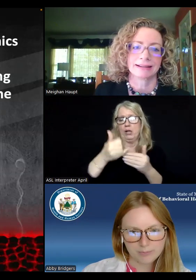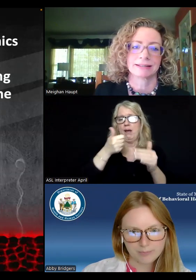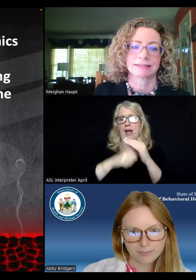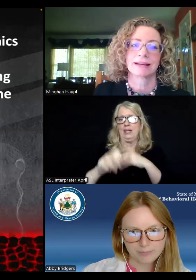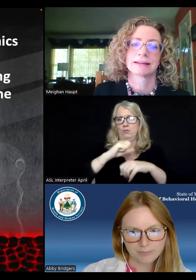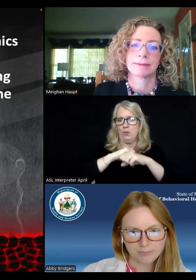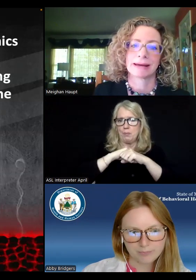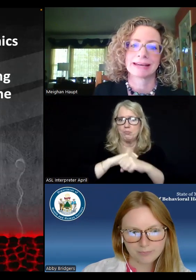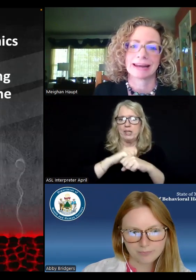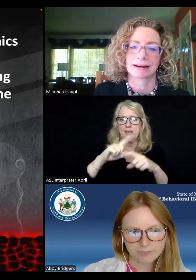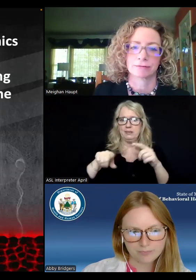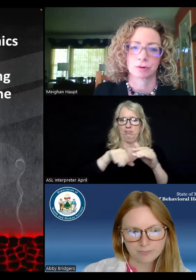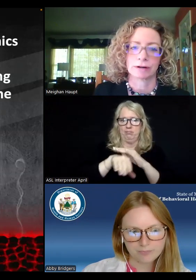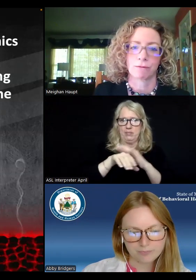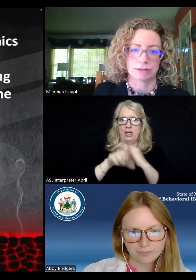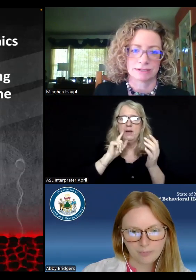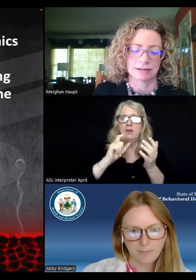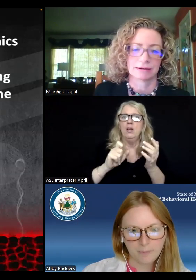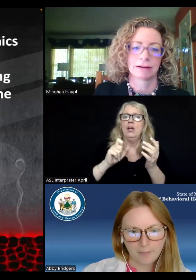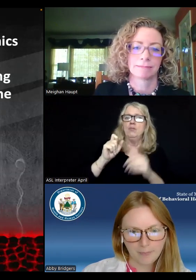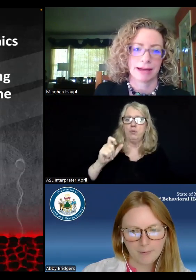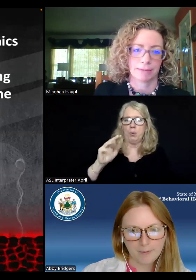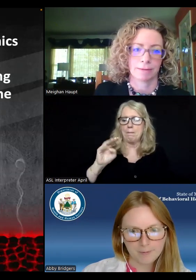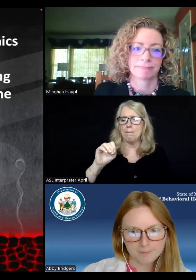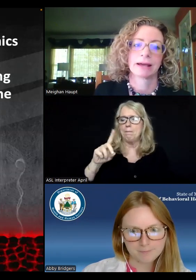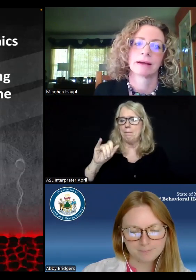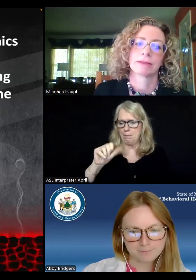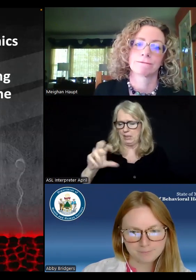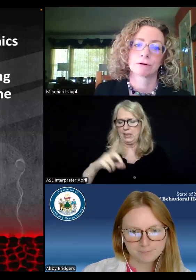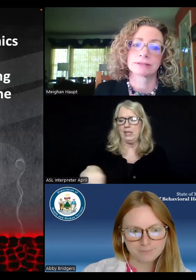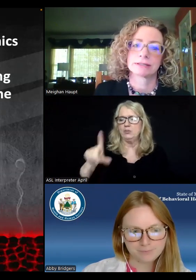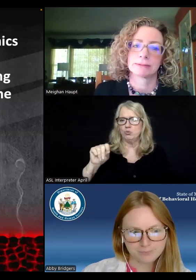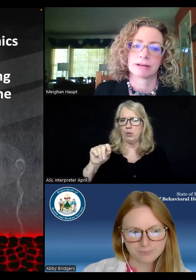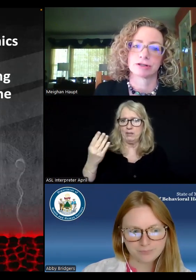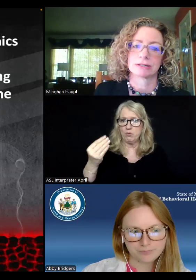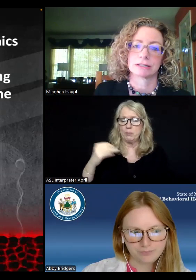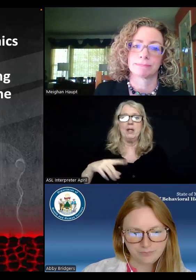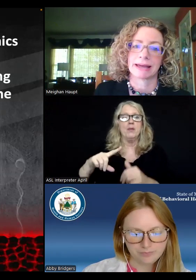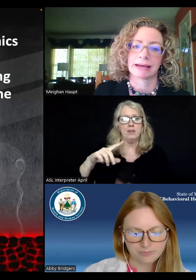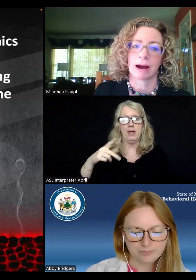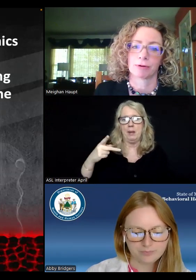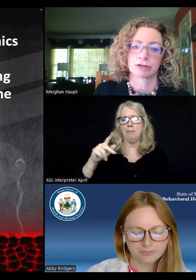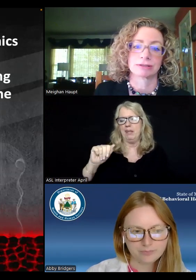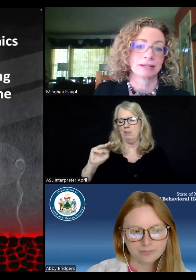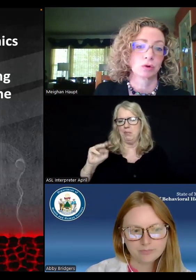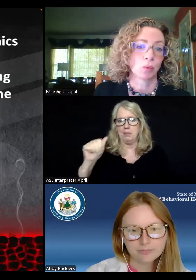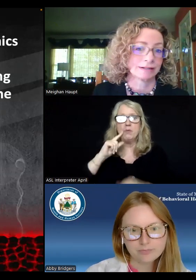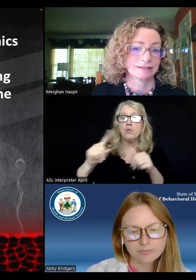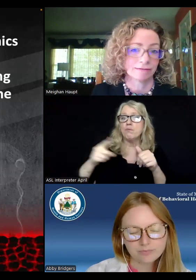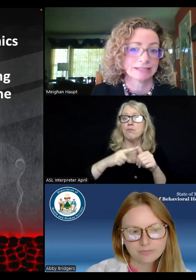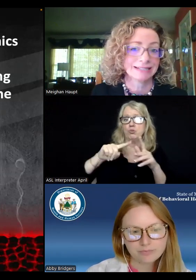Protecting Access to Medicaid Act of 2014, PAMA. The first CCBHCs began operations